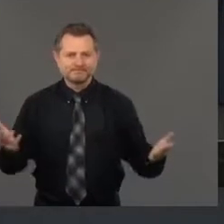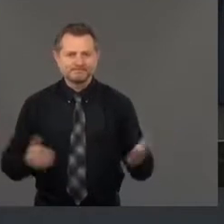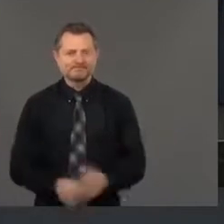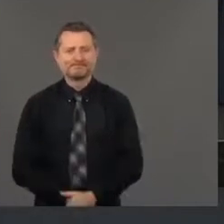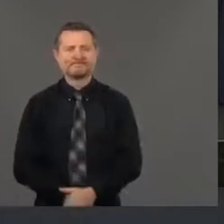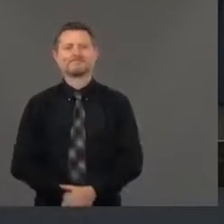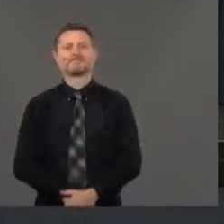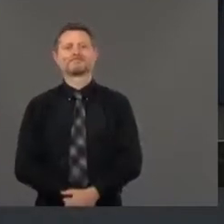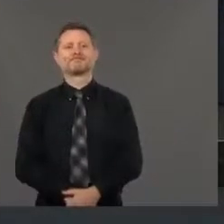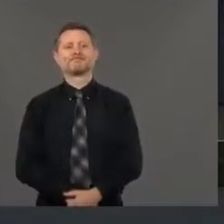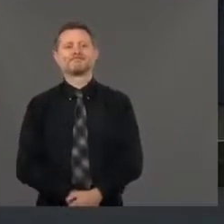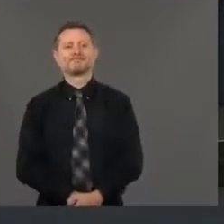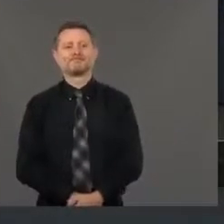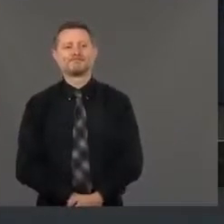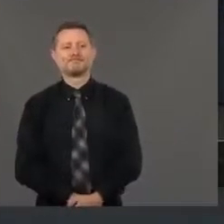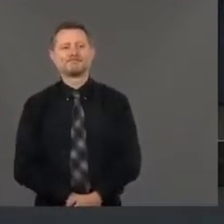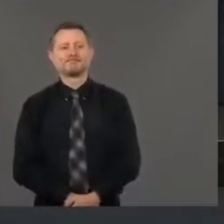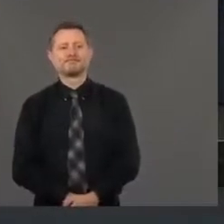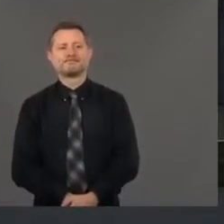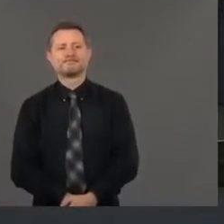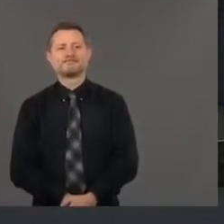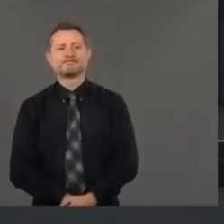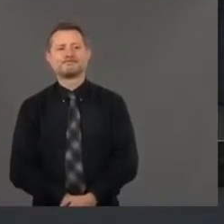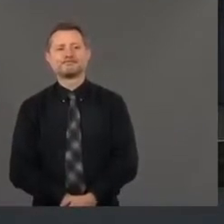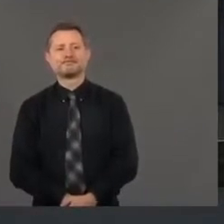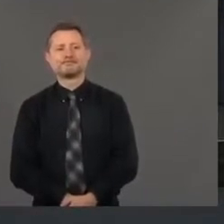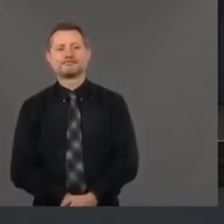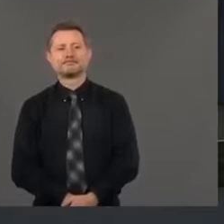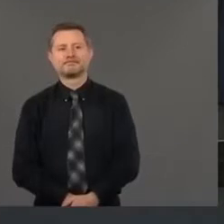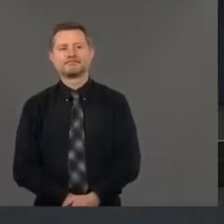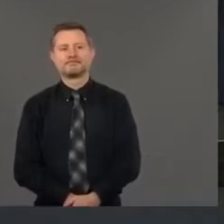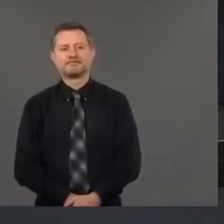Last week you said, if I'm